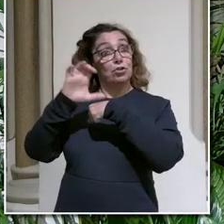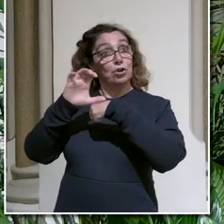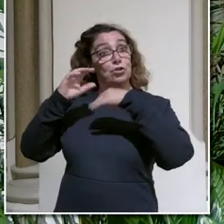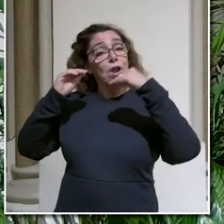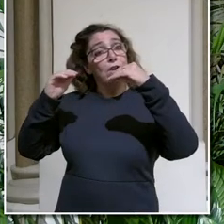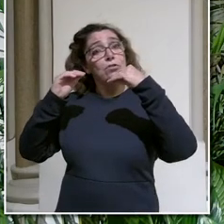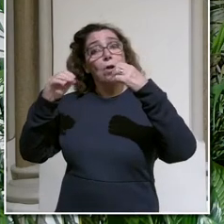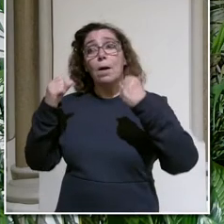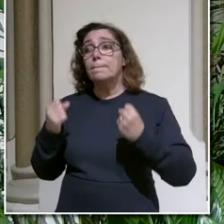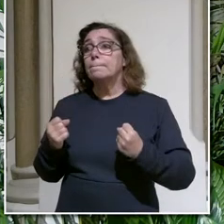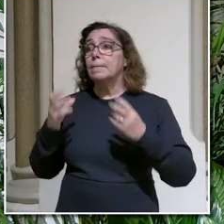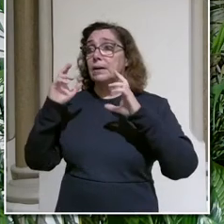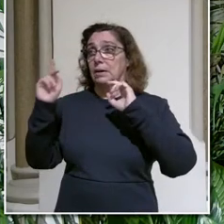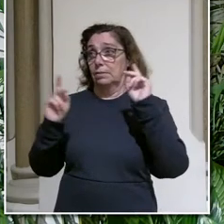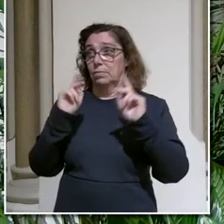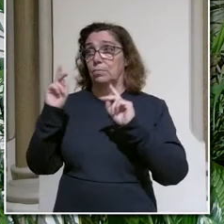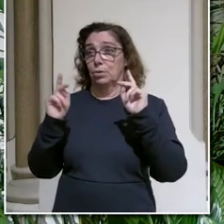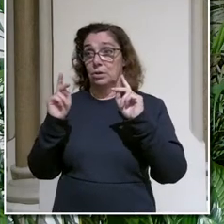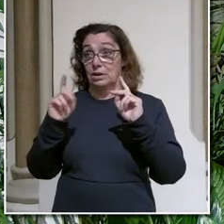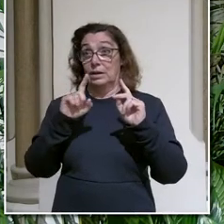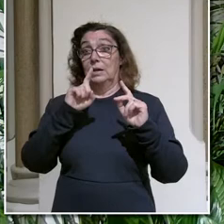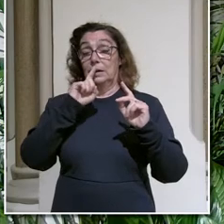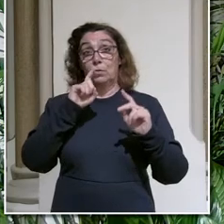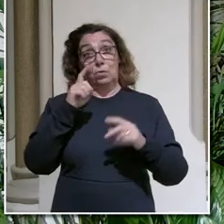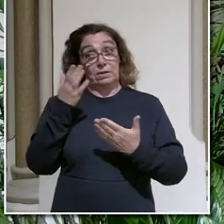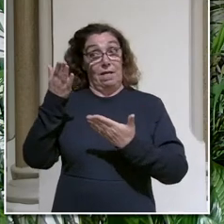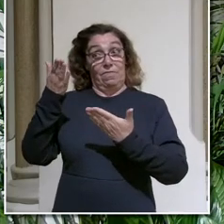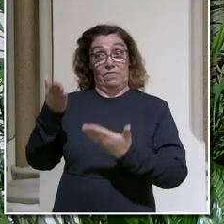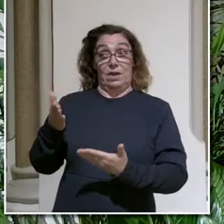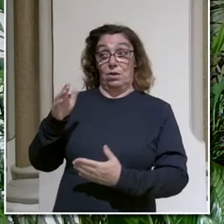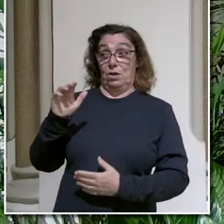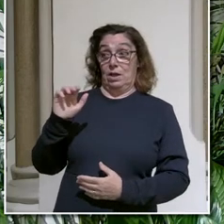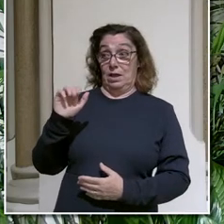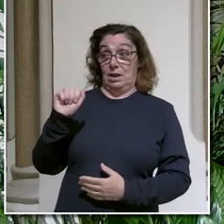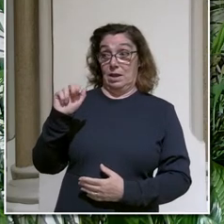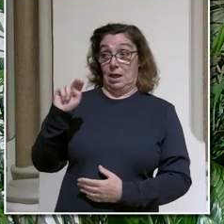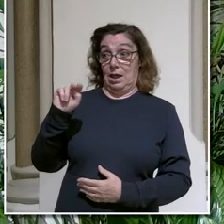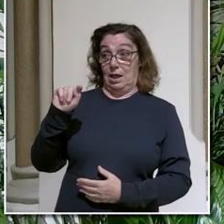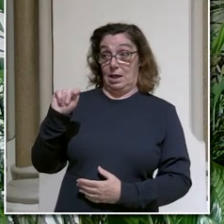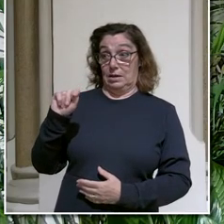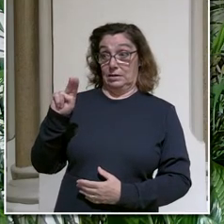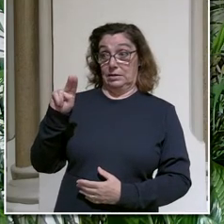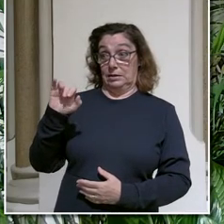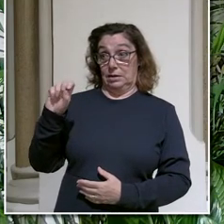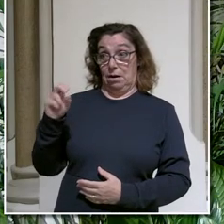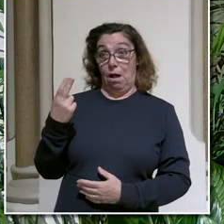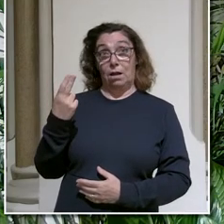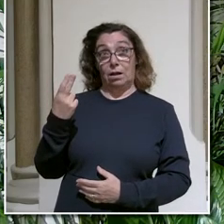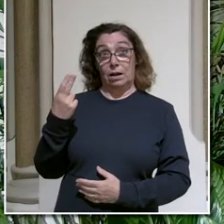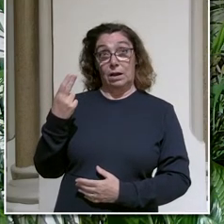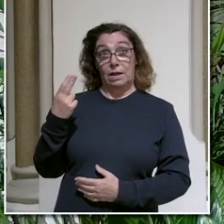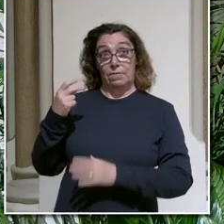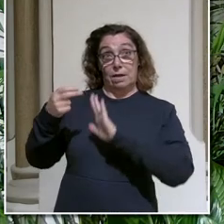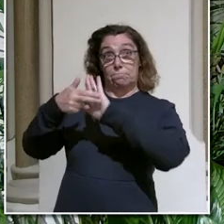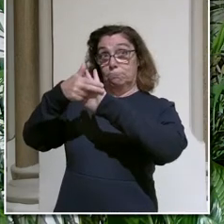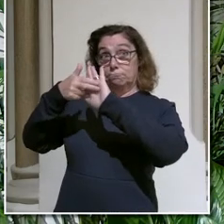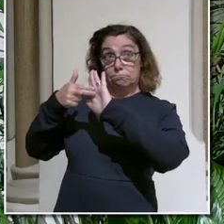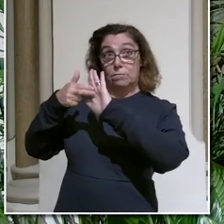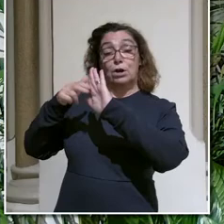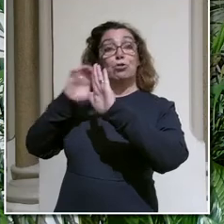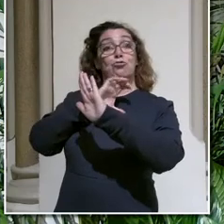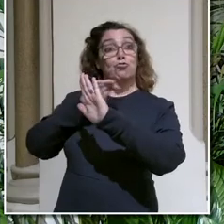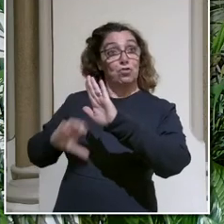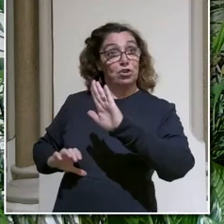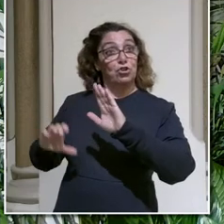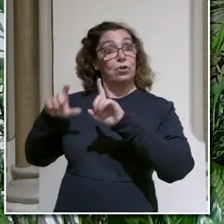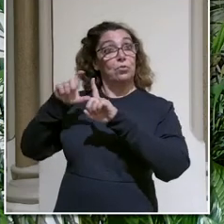people. And it was in Antioch that the disciples were first called Christians.